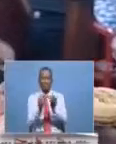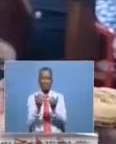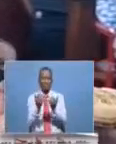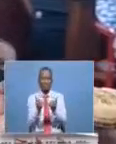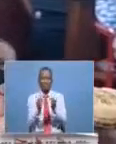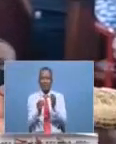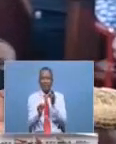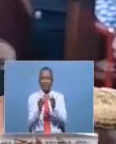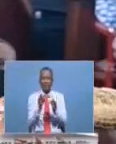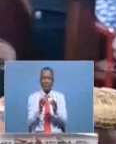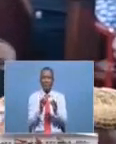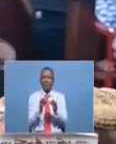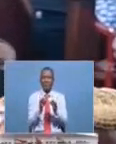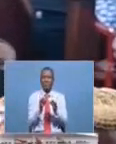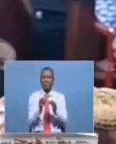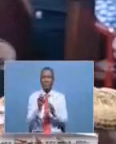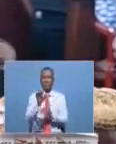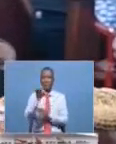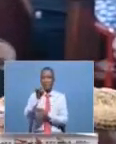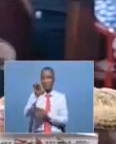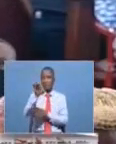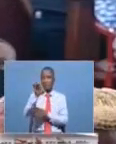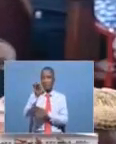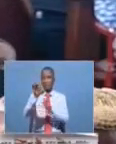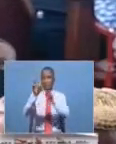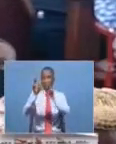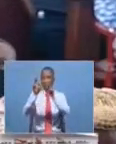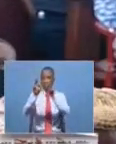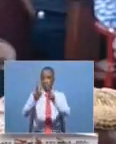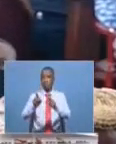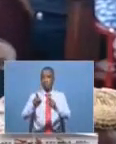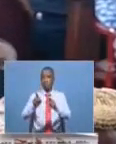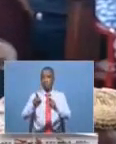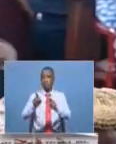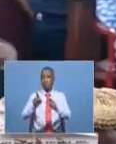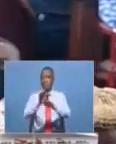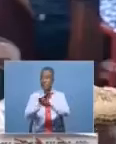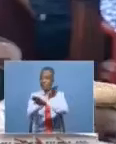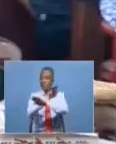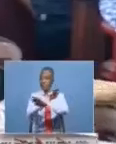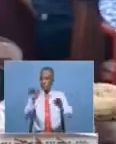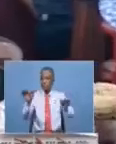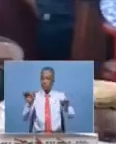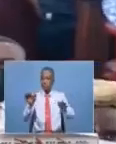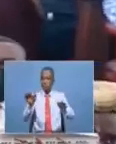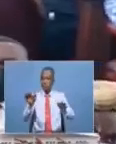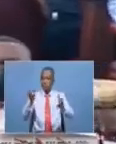if the first respondent no longer wished to rely